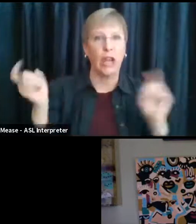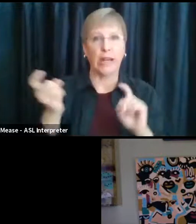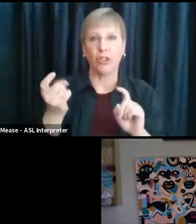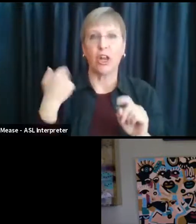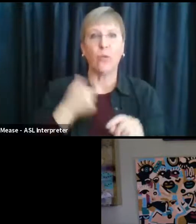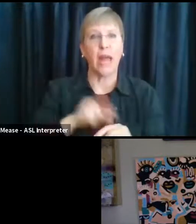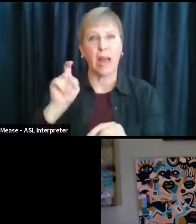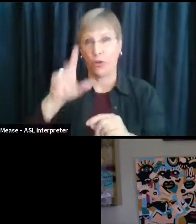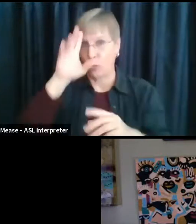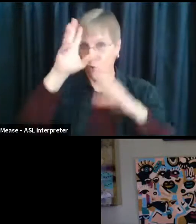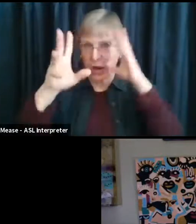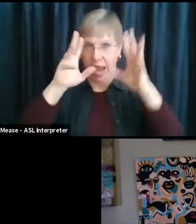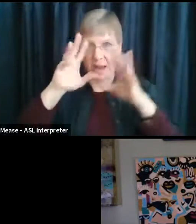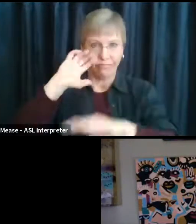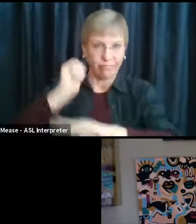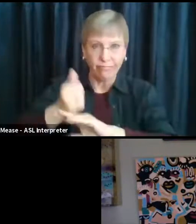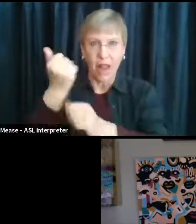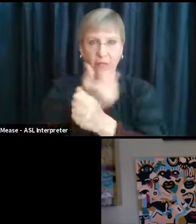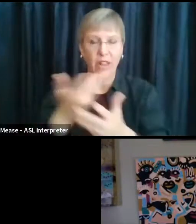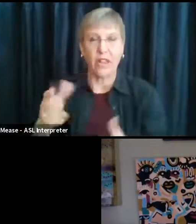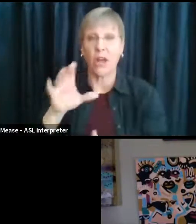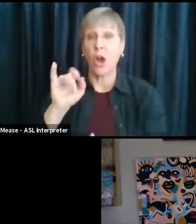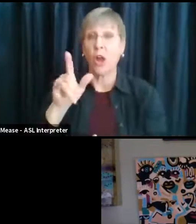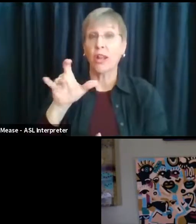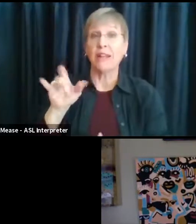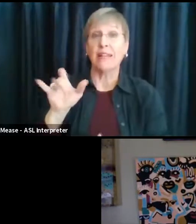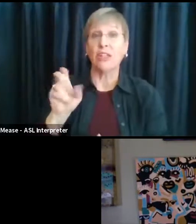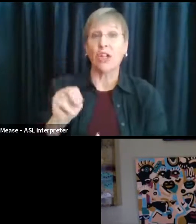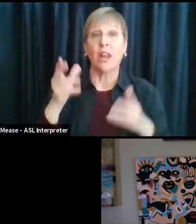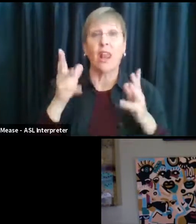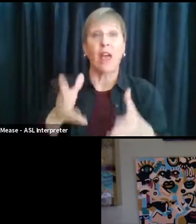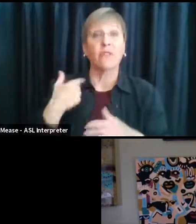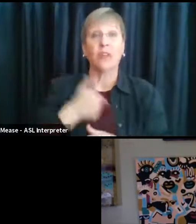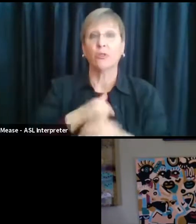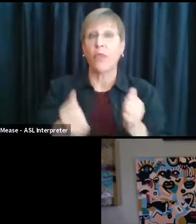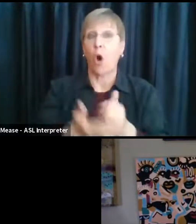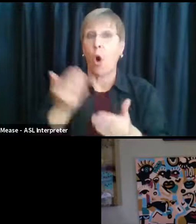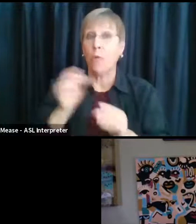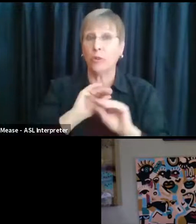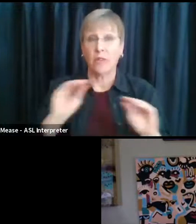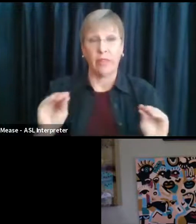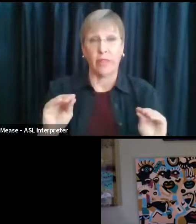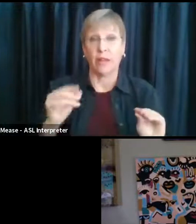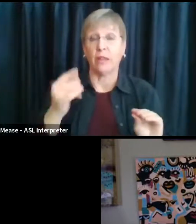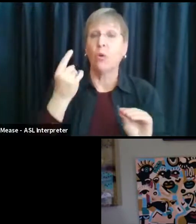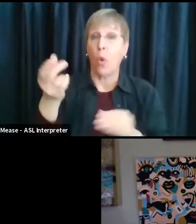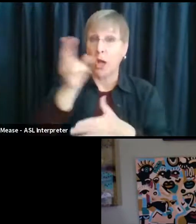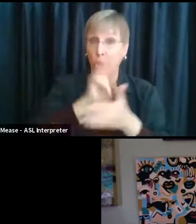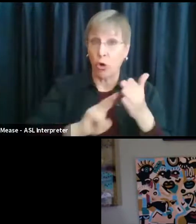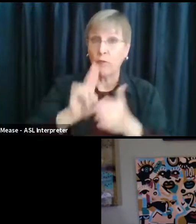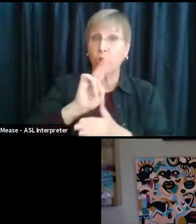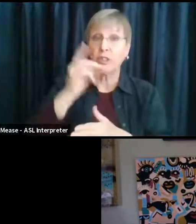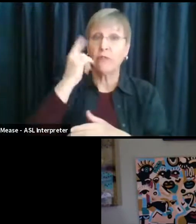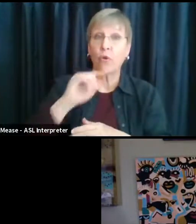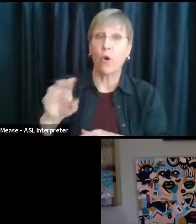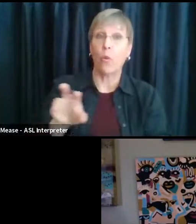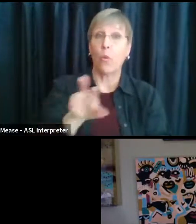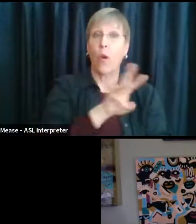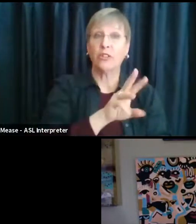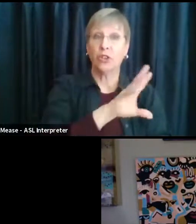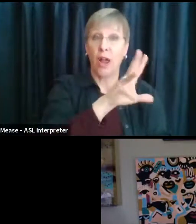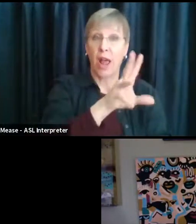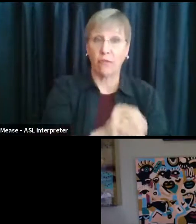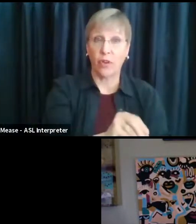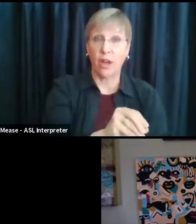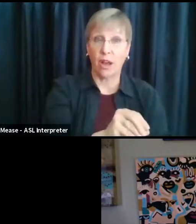had to create everything. Colonization left us with almost nothing. There was one university for Western